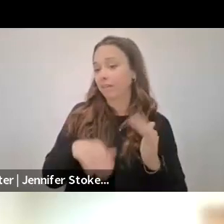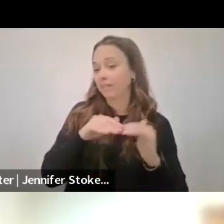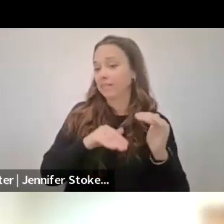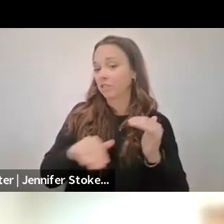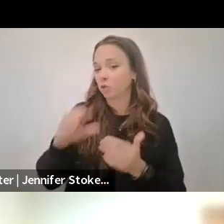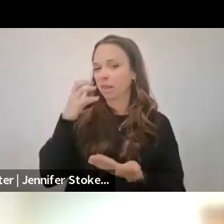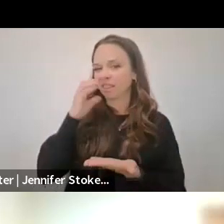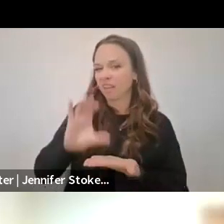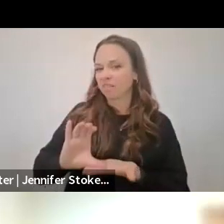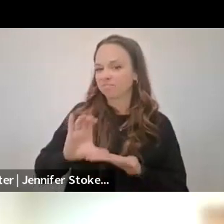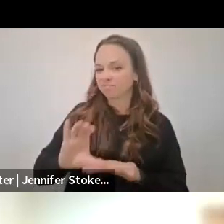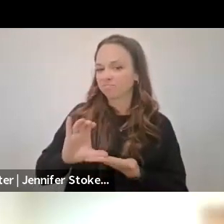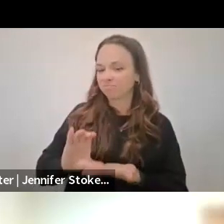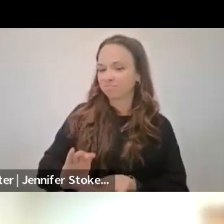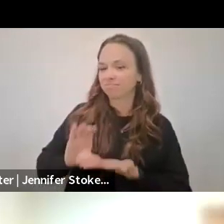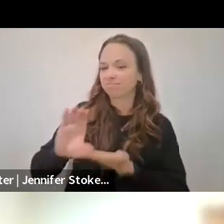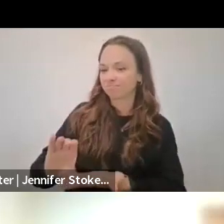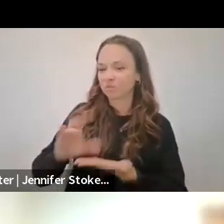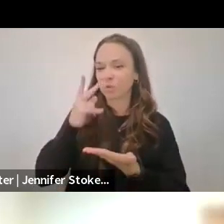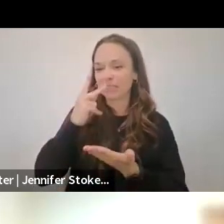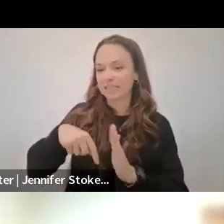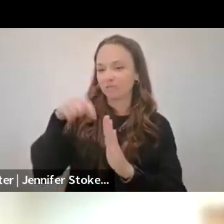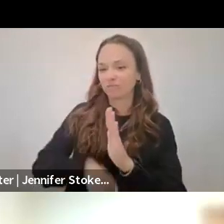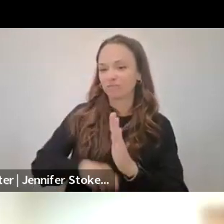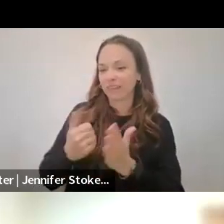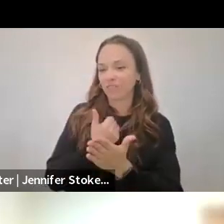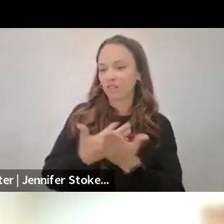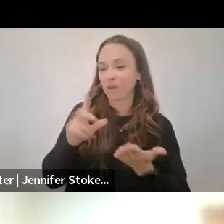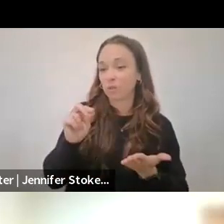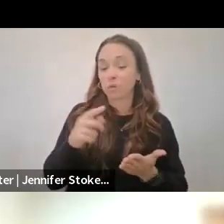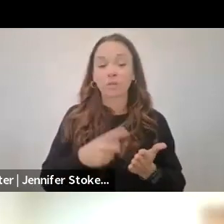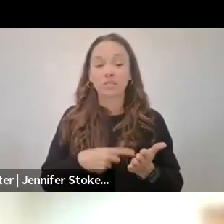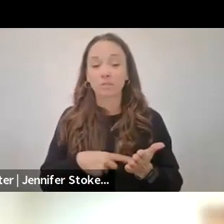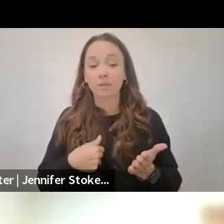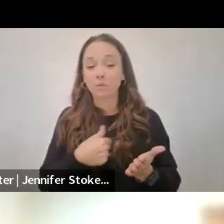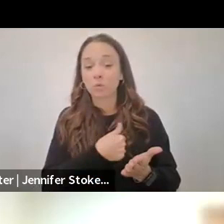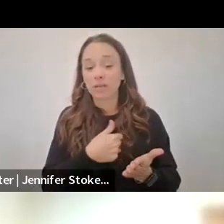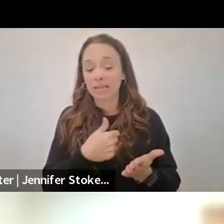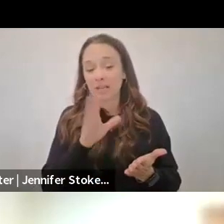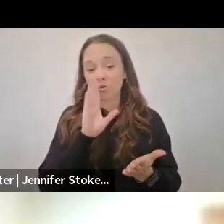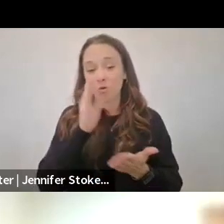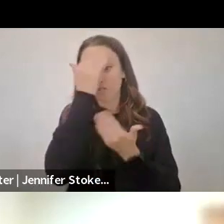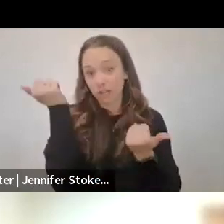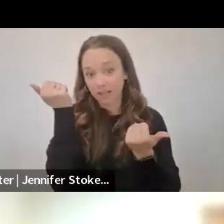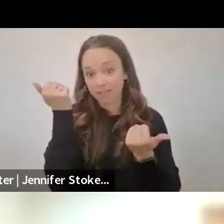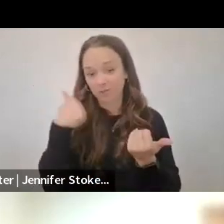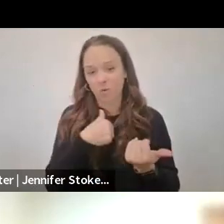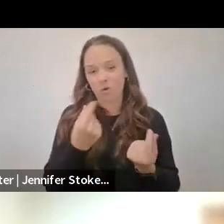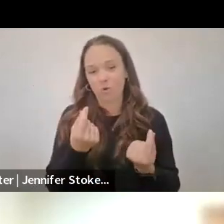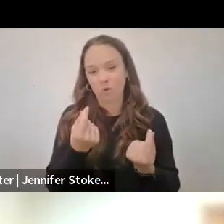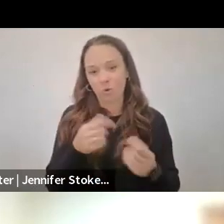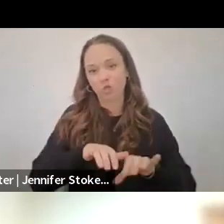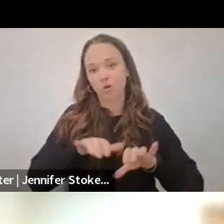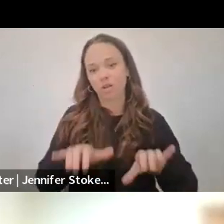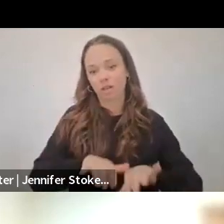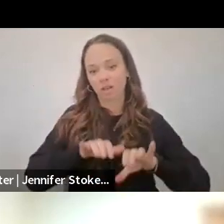so that they see all that we do, because sometimes we don't remember all that we do. And we do a ton to make sure that